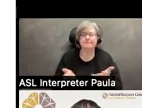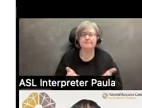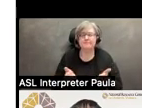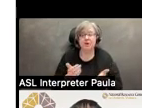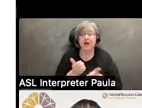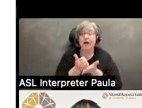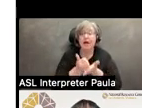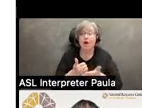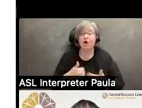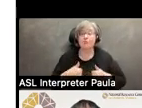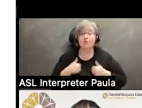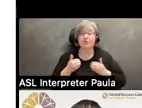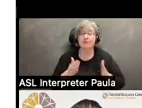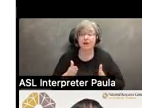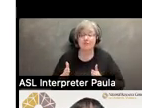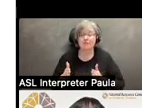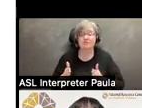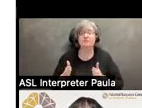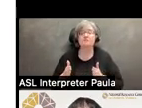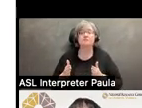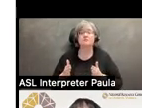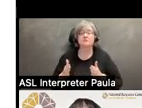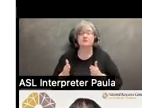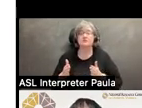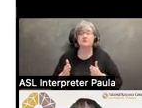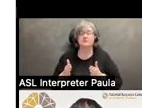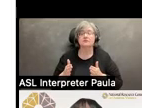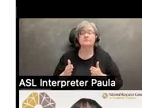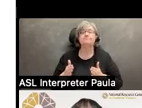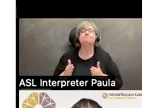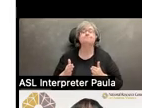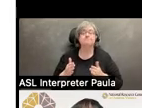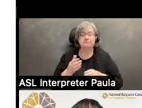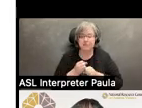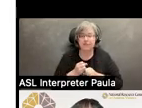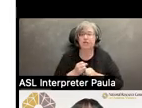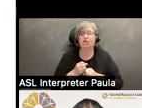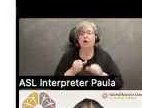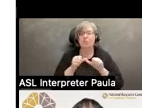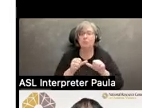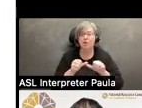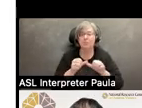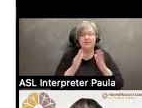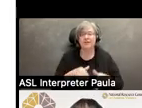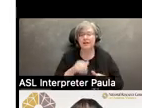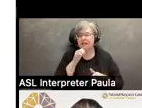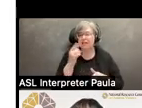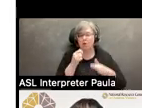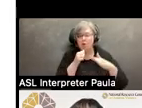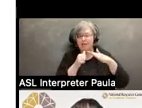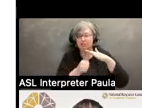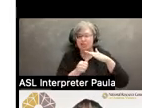help survivors gather their way into permanent housing, not just shelter and not just